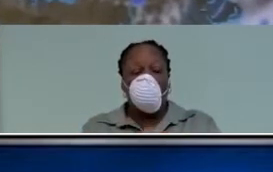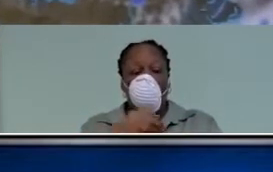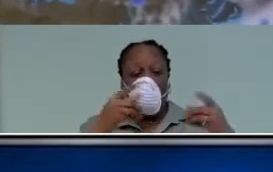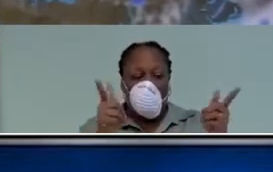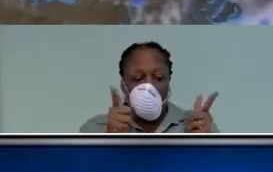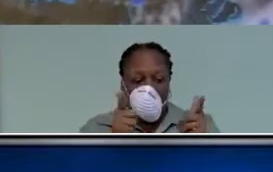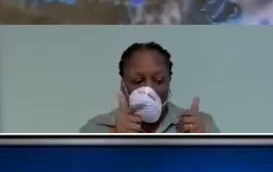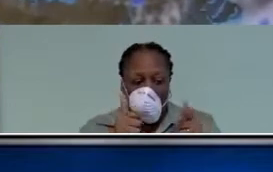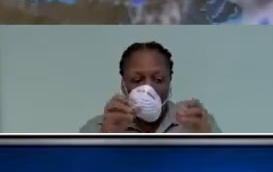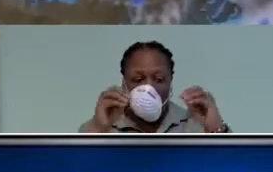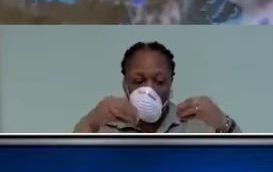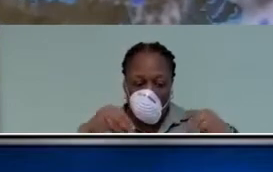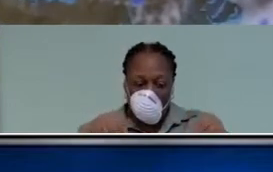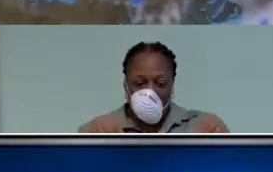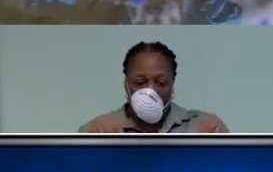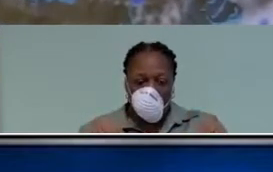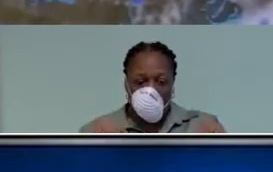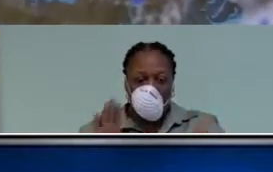our suppliers on